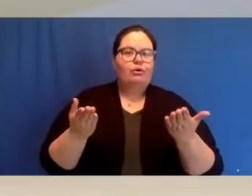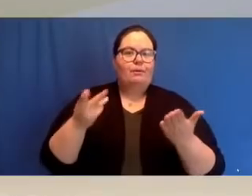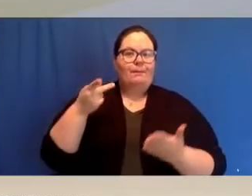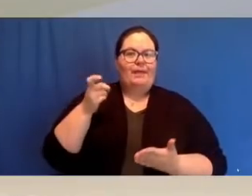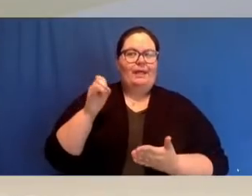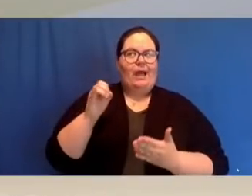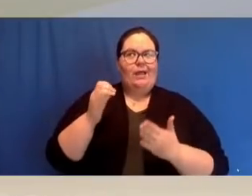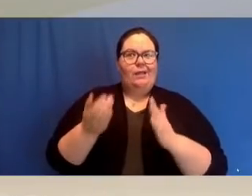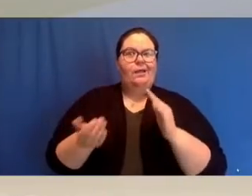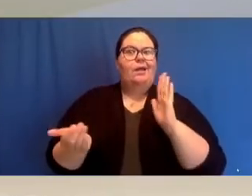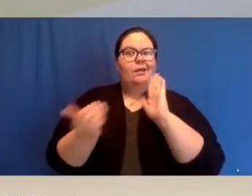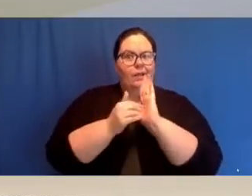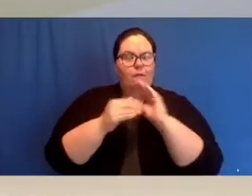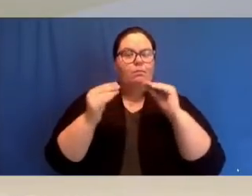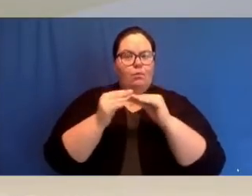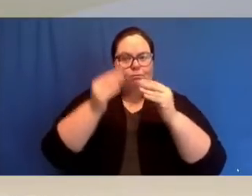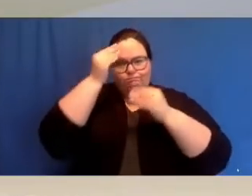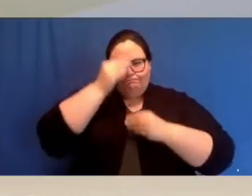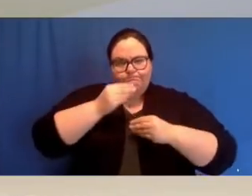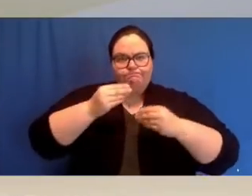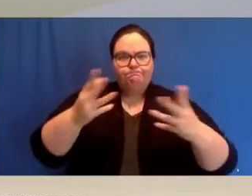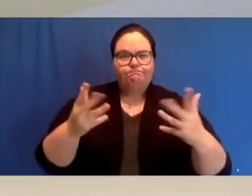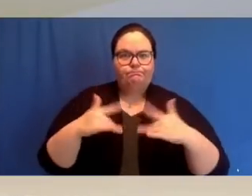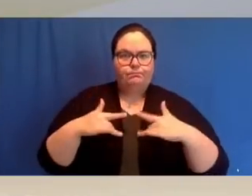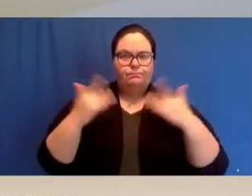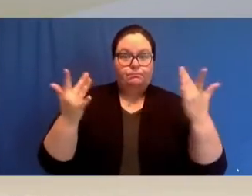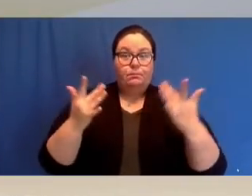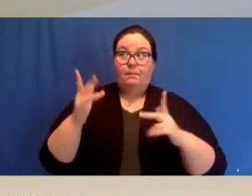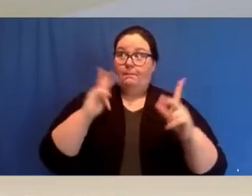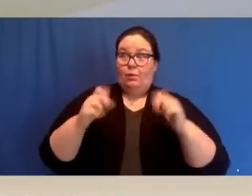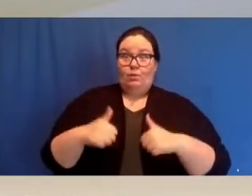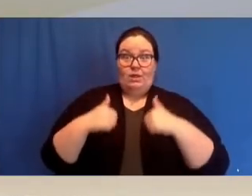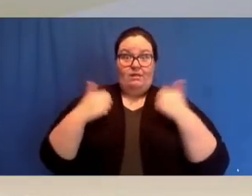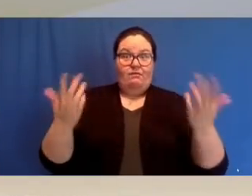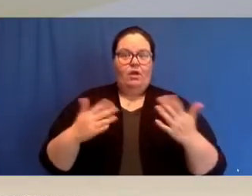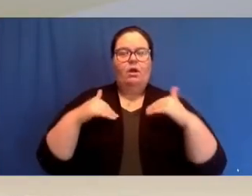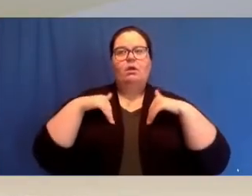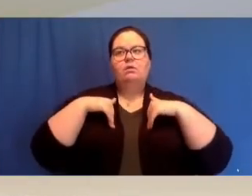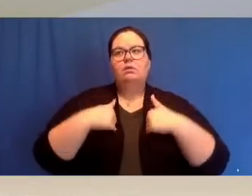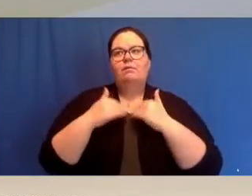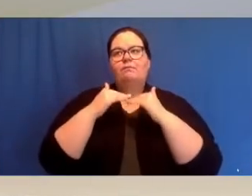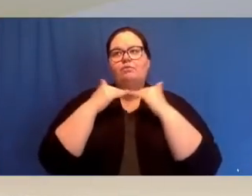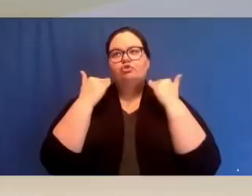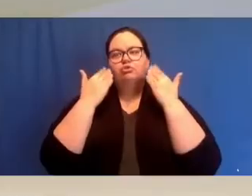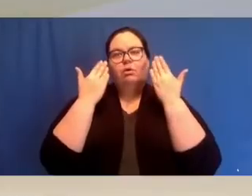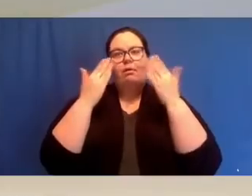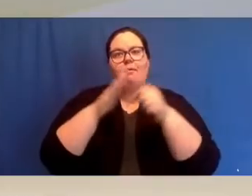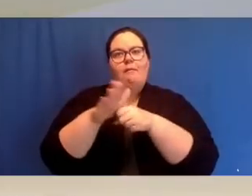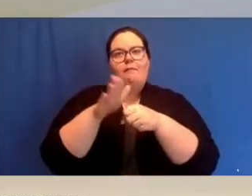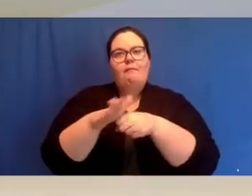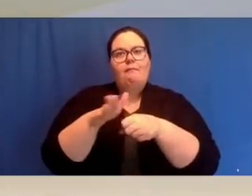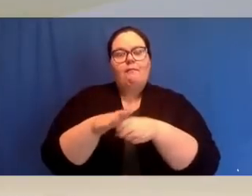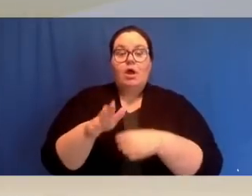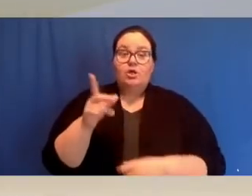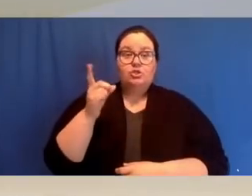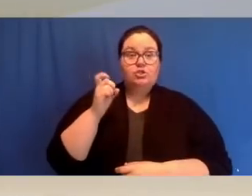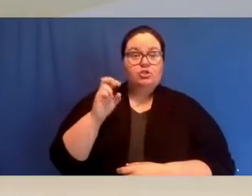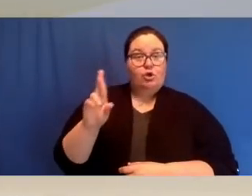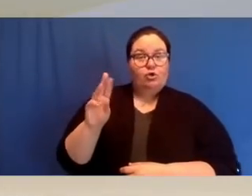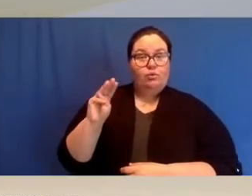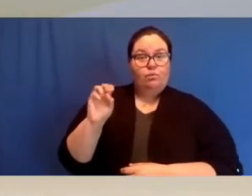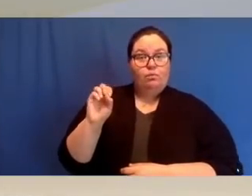today. I know that Islanders are tired. I know that Dr. Morrison and the team